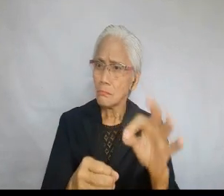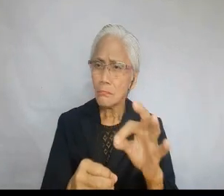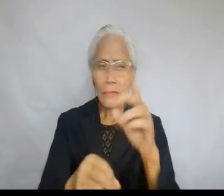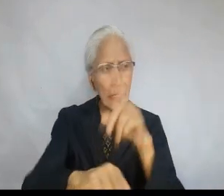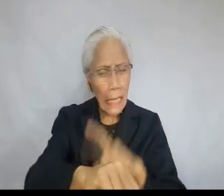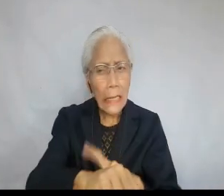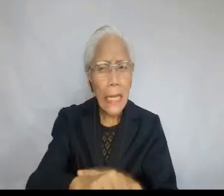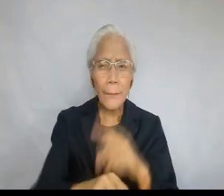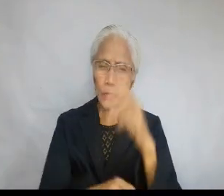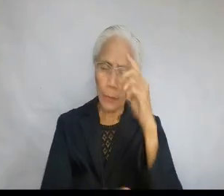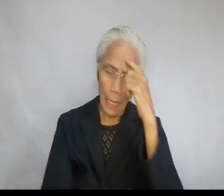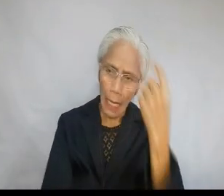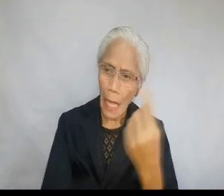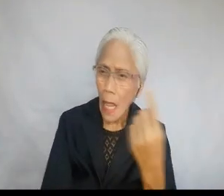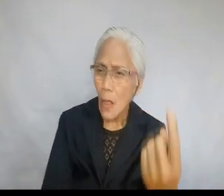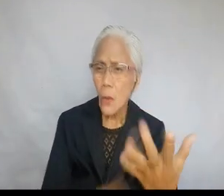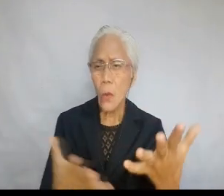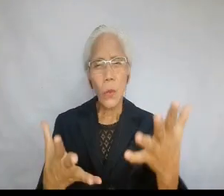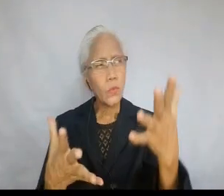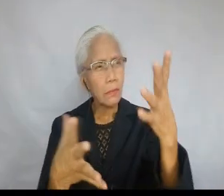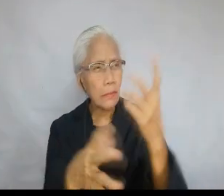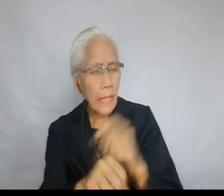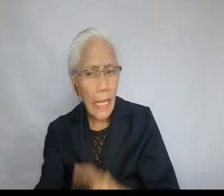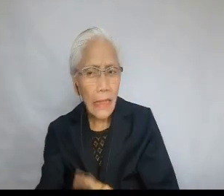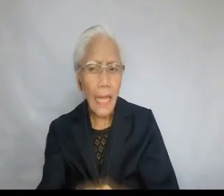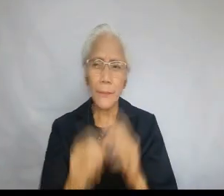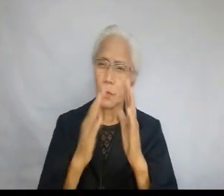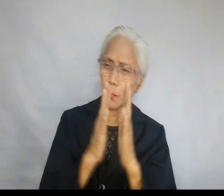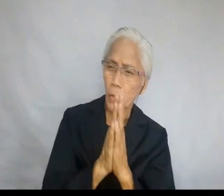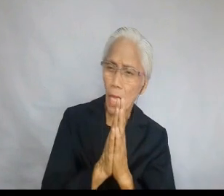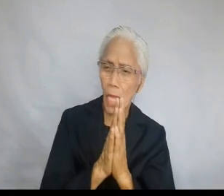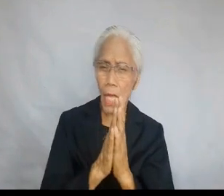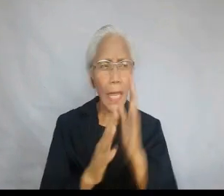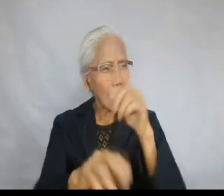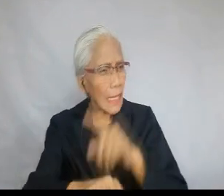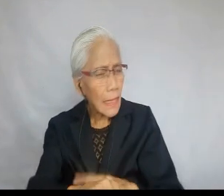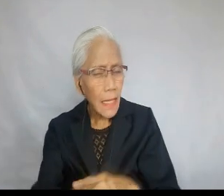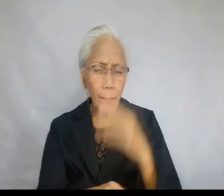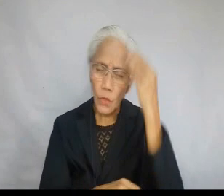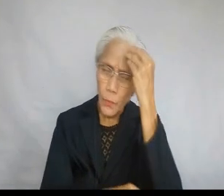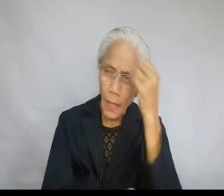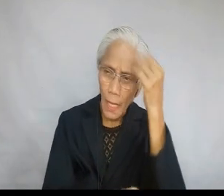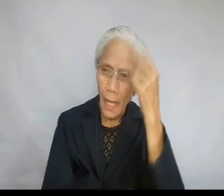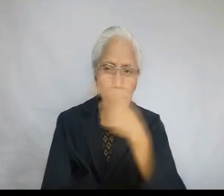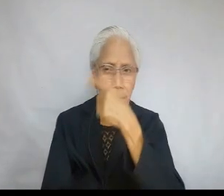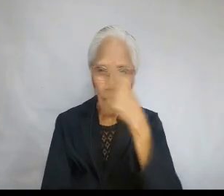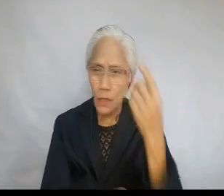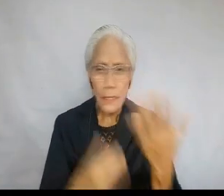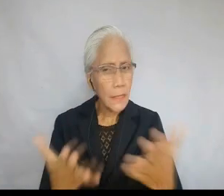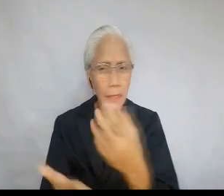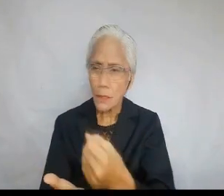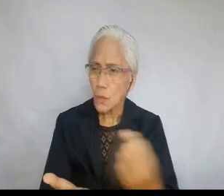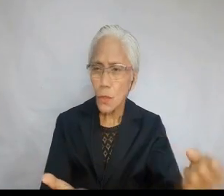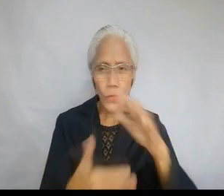be alone. Take time to pray. Take time to meditate. Because it is the source